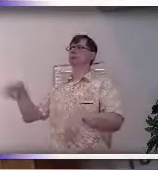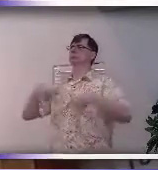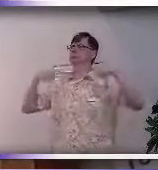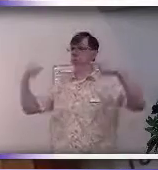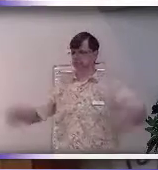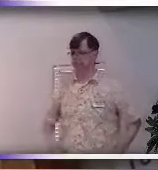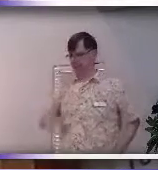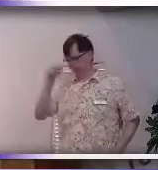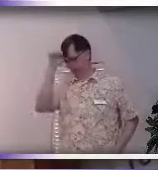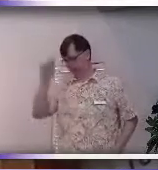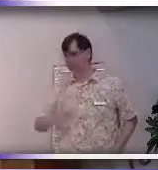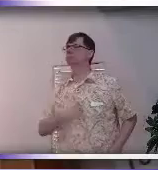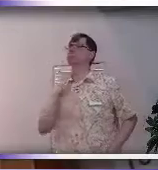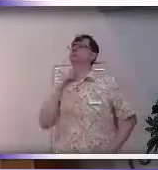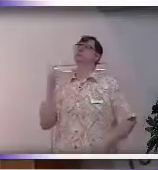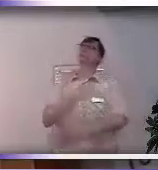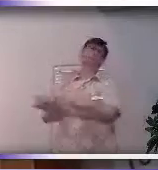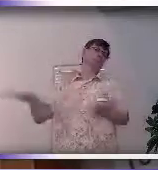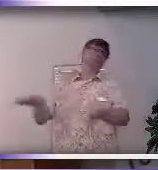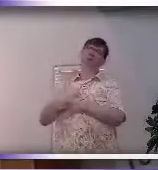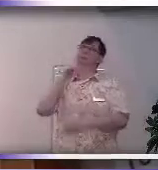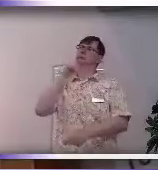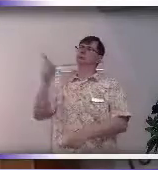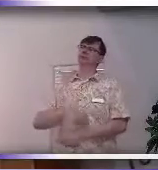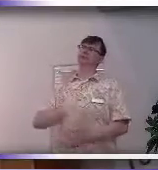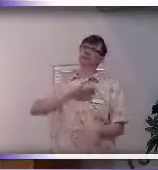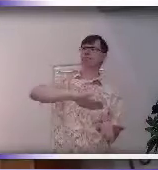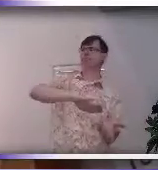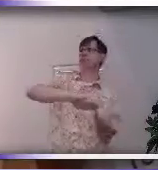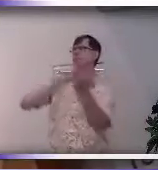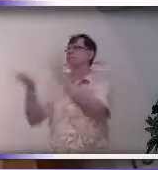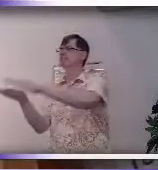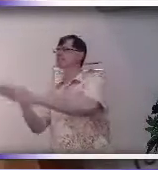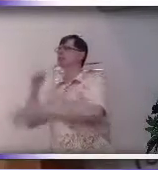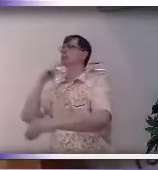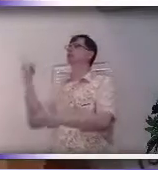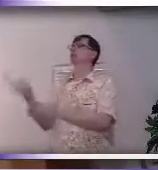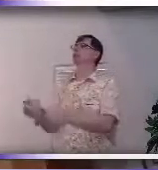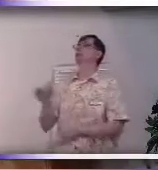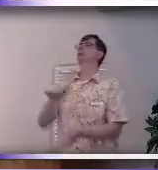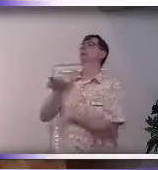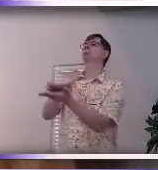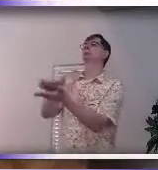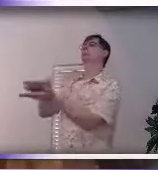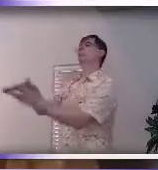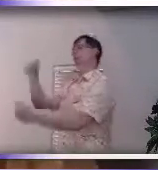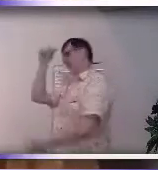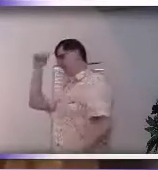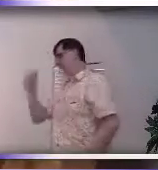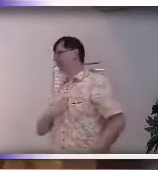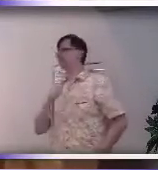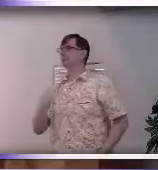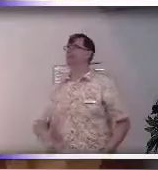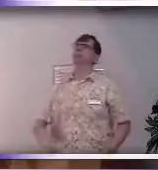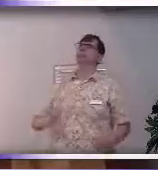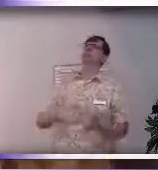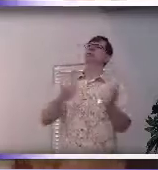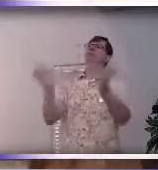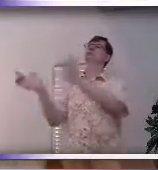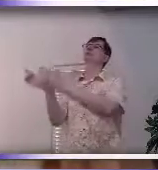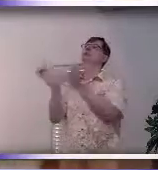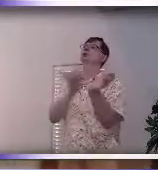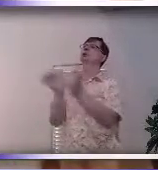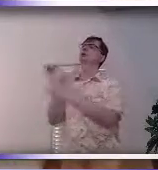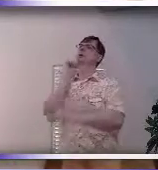personal belief that there has never been a successful suicide. And it was one of my teachers' beliefs that if Jesus